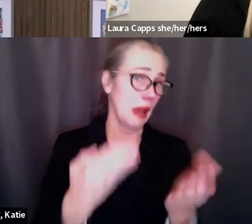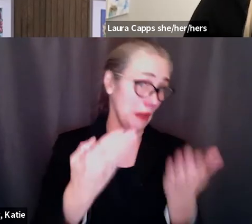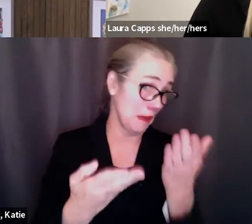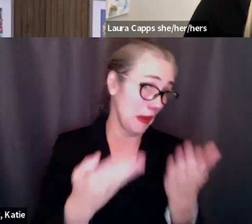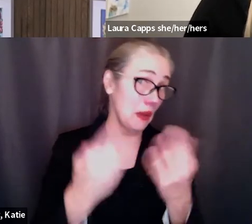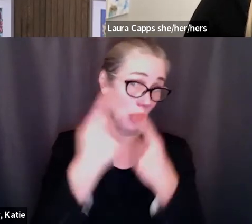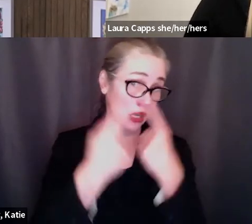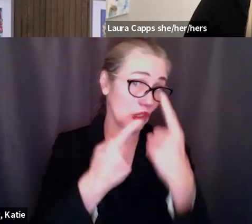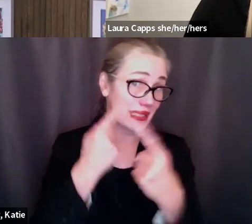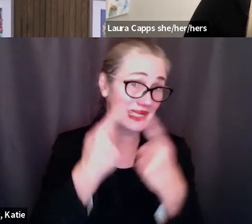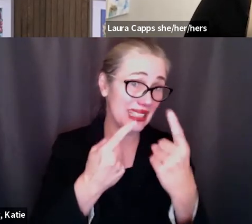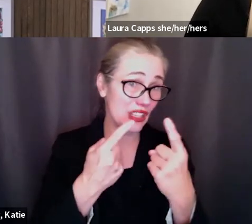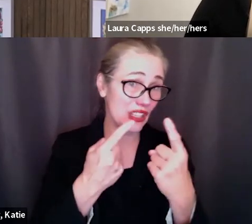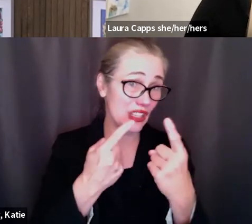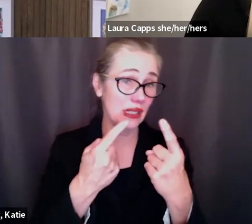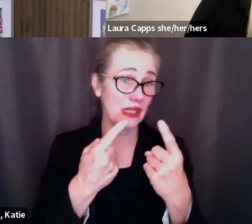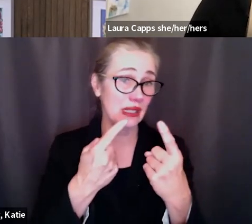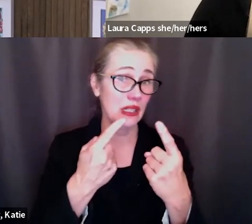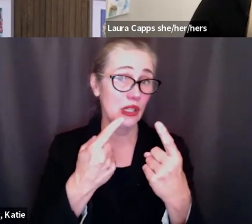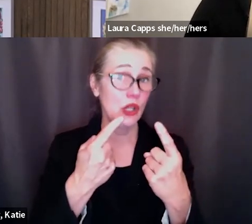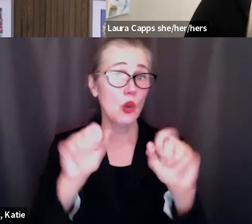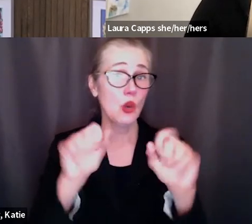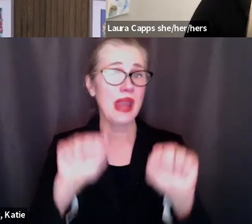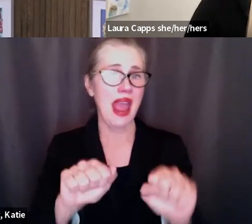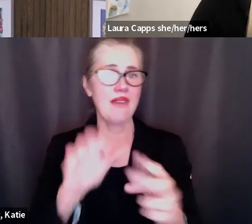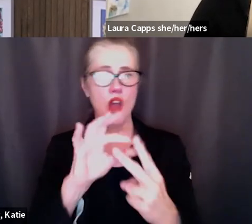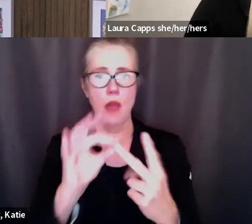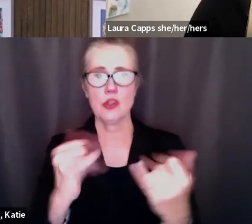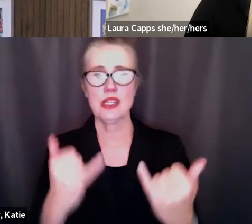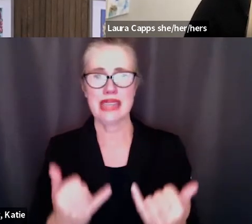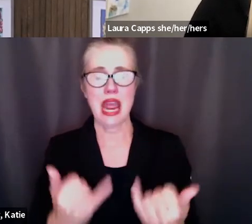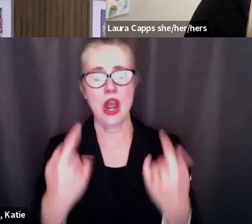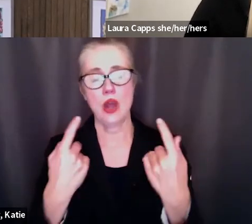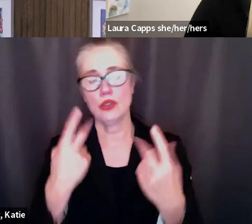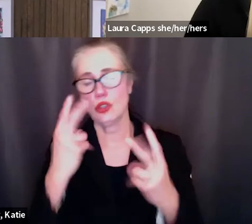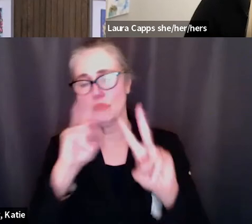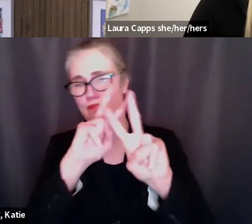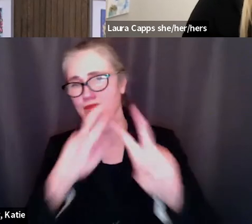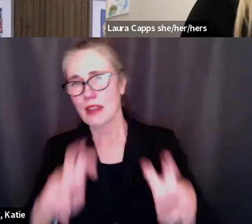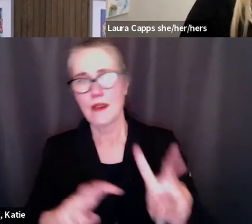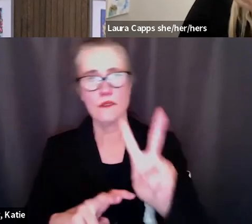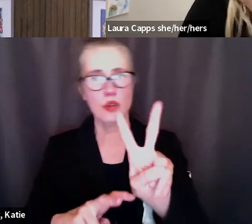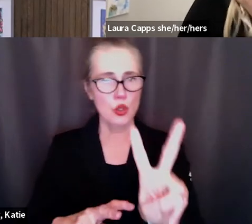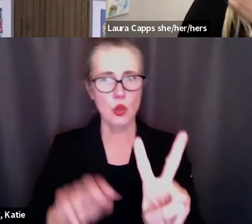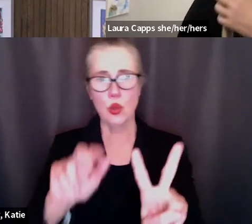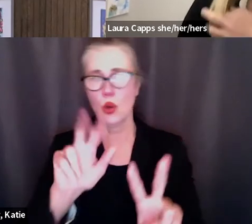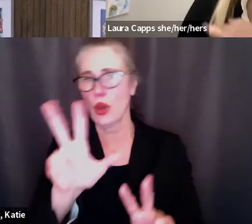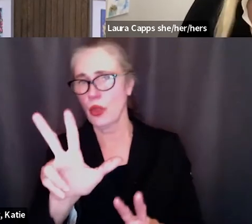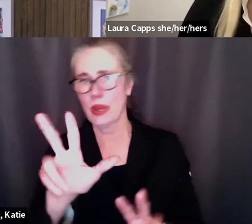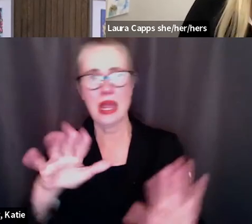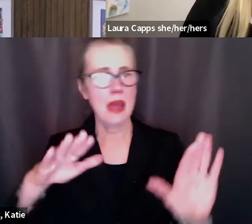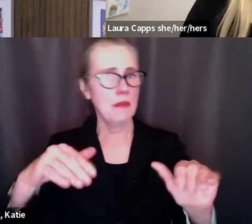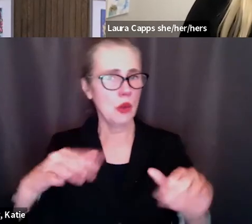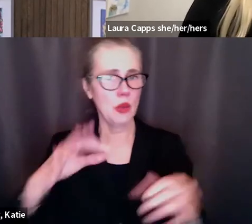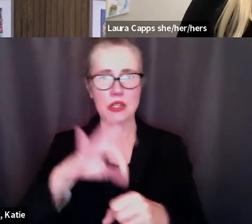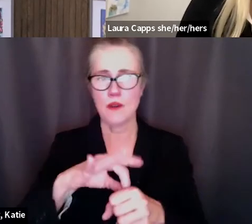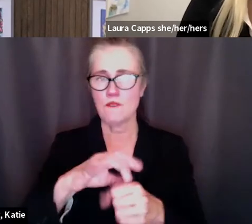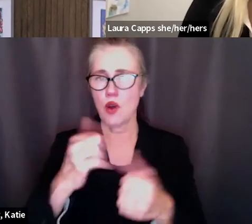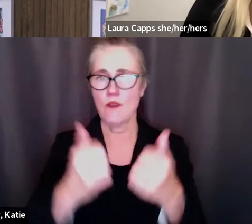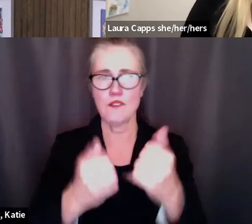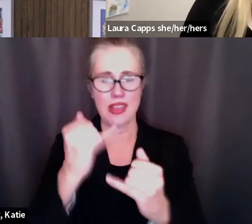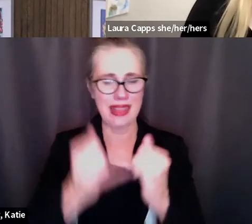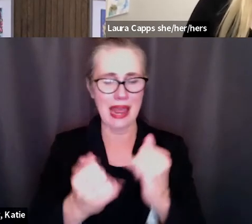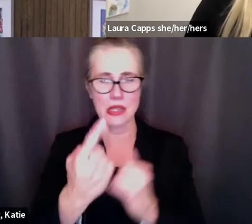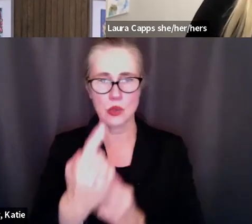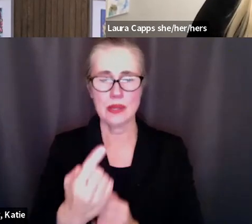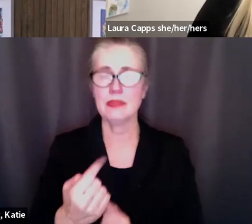consideration because we do have the option of doing two to three so and then of course we don't vote on what we finally want yeah so with that being said